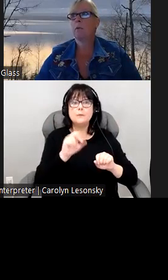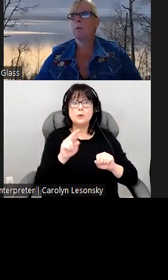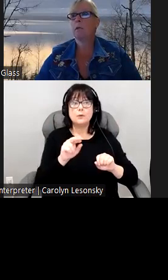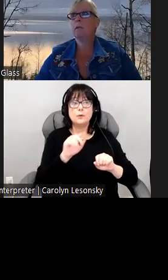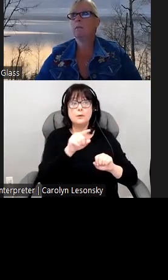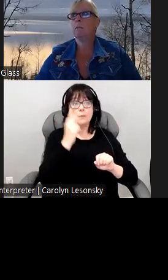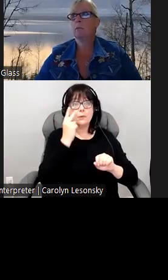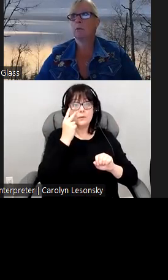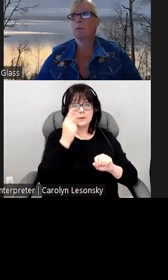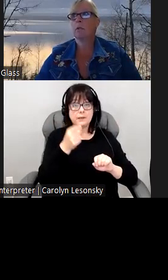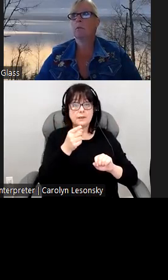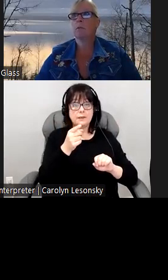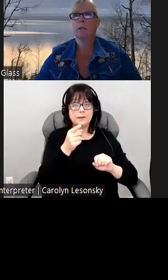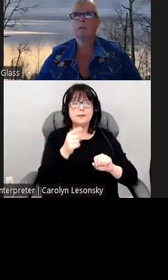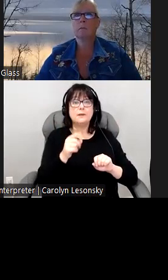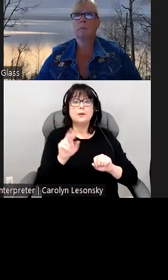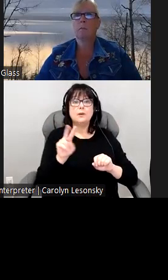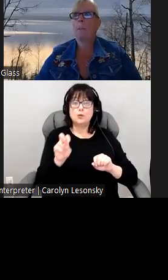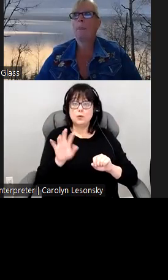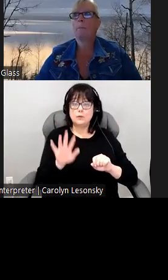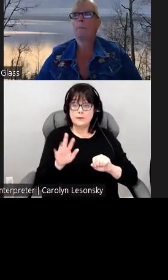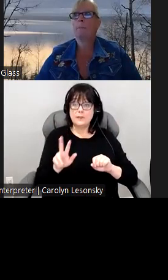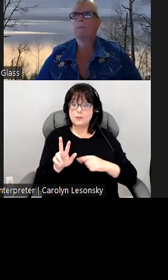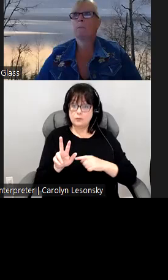visible minority, or 22%.